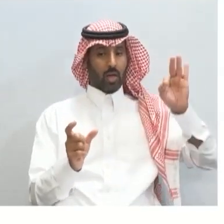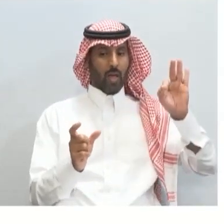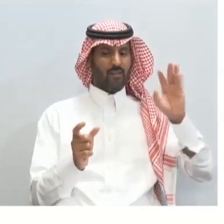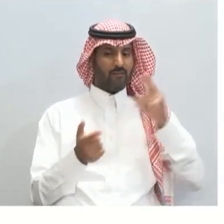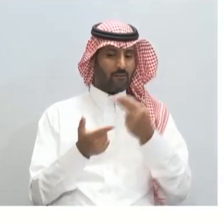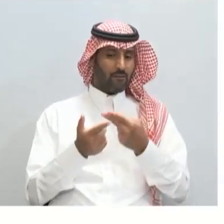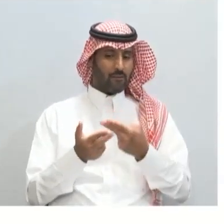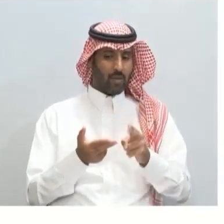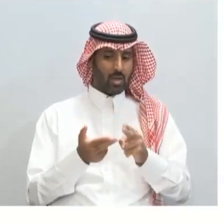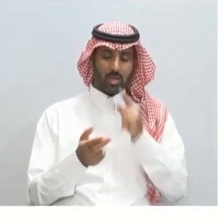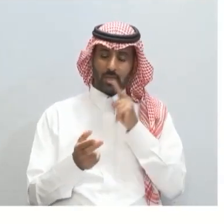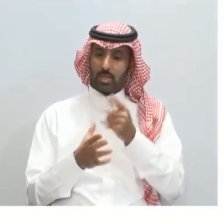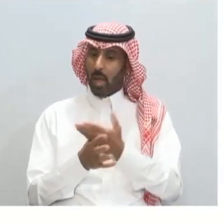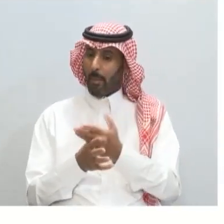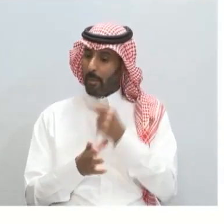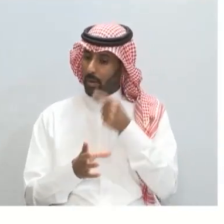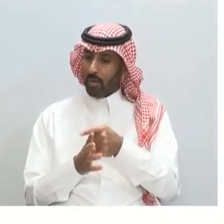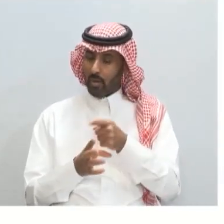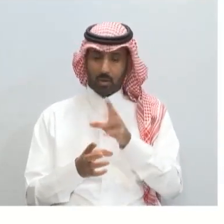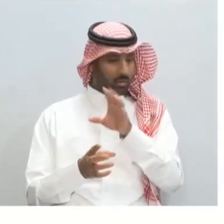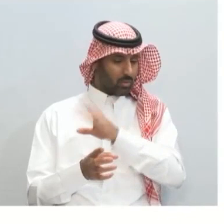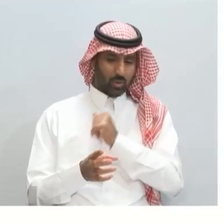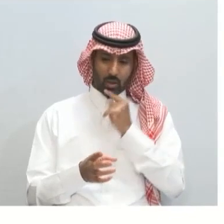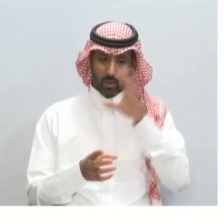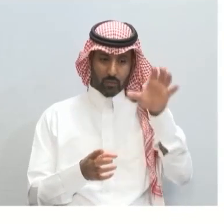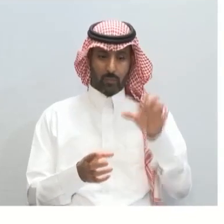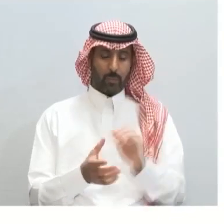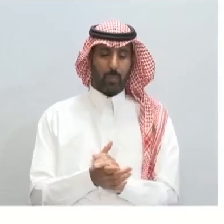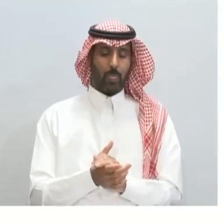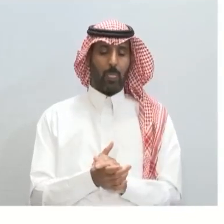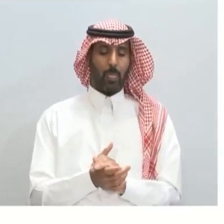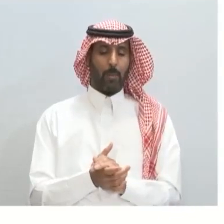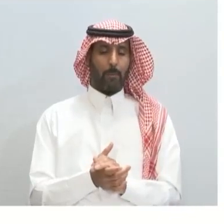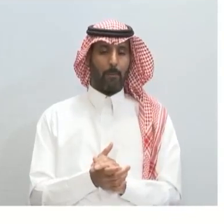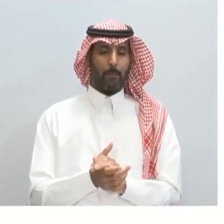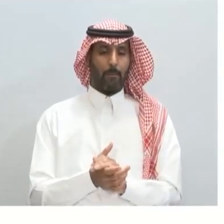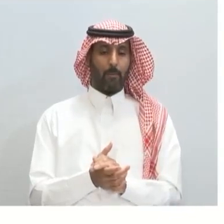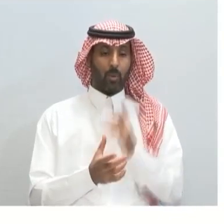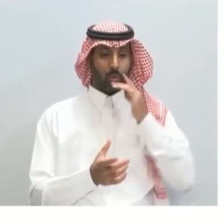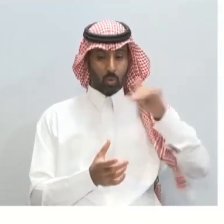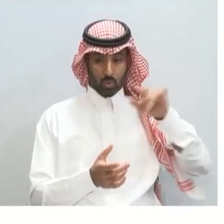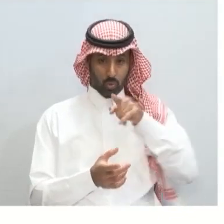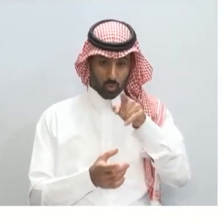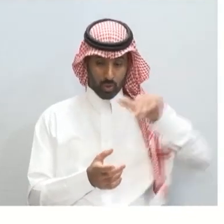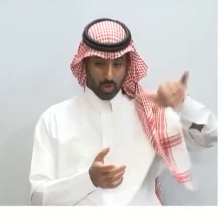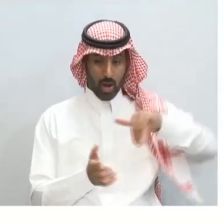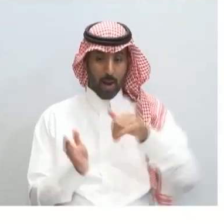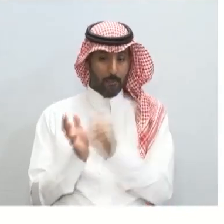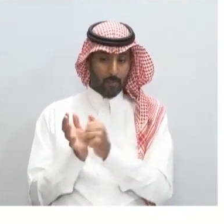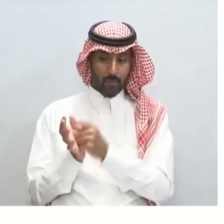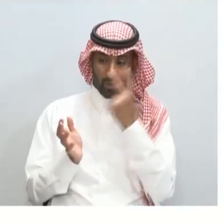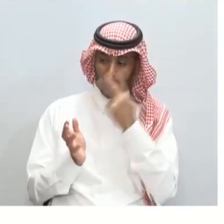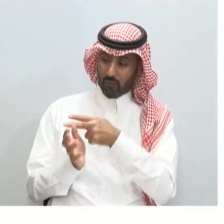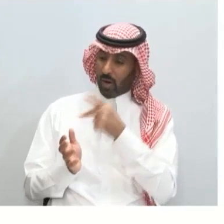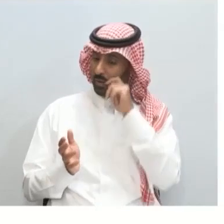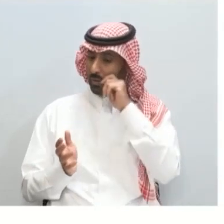implied you don't have to State it directly for example here you come home and find your